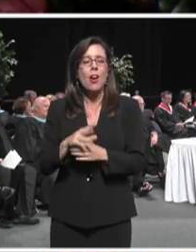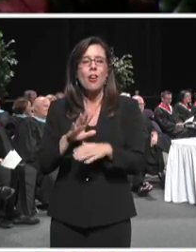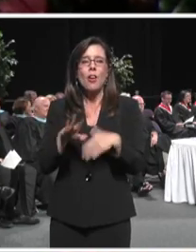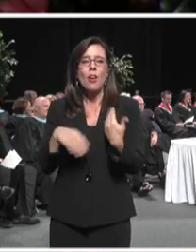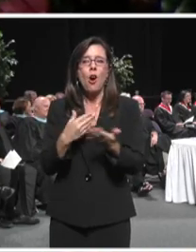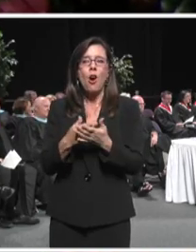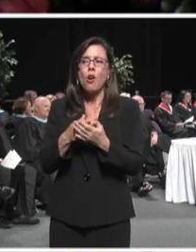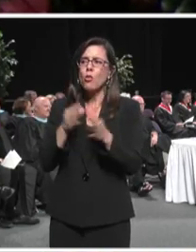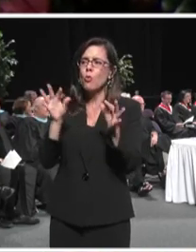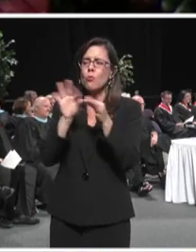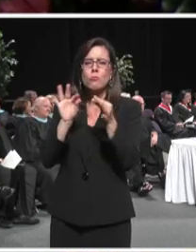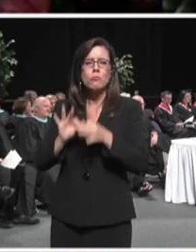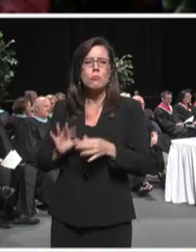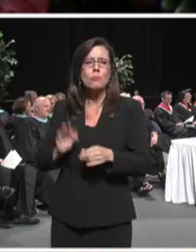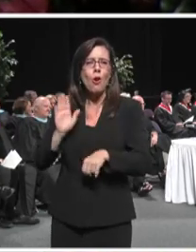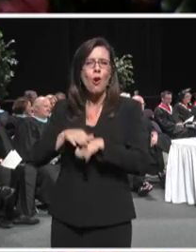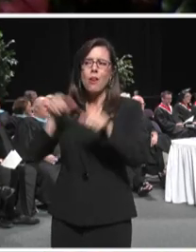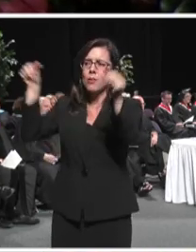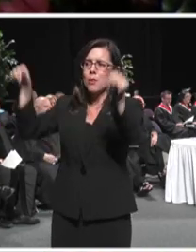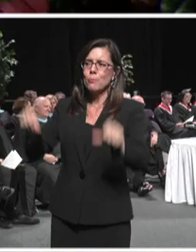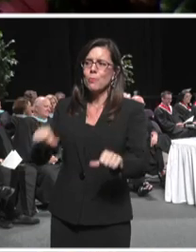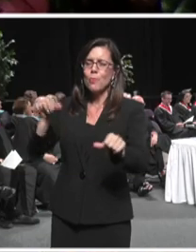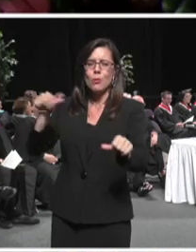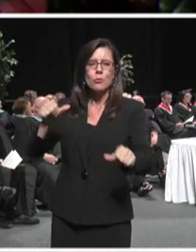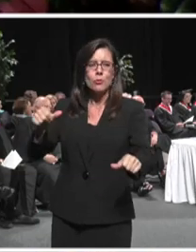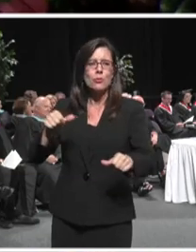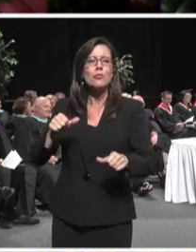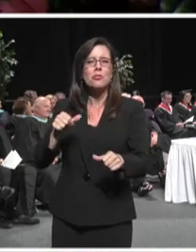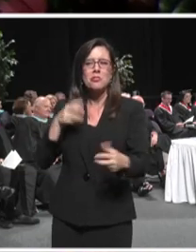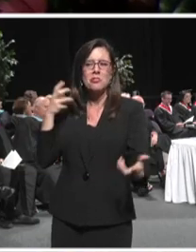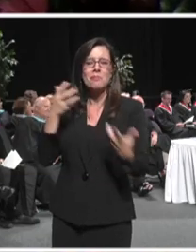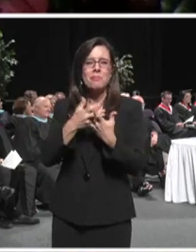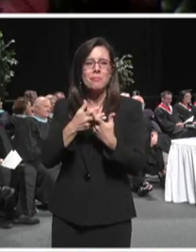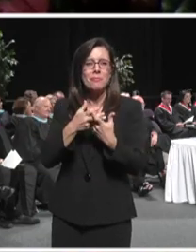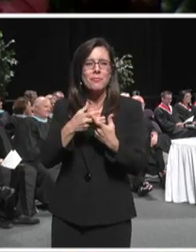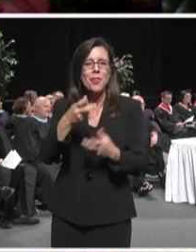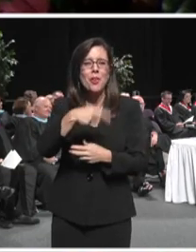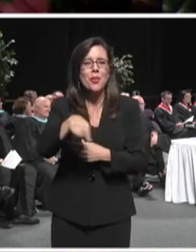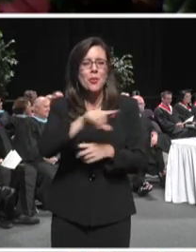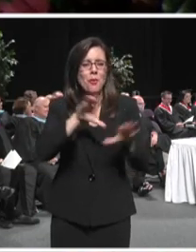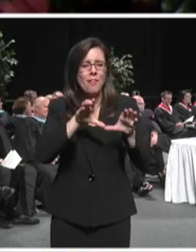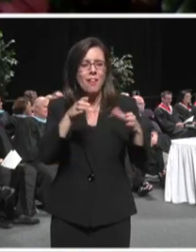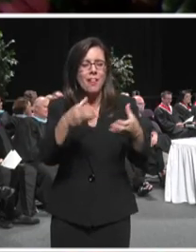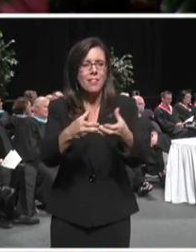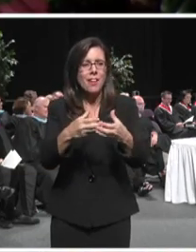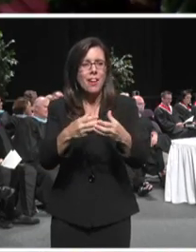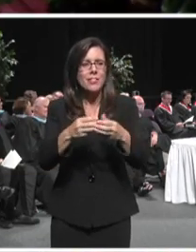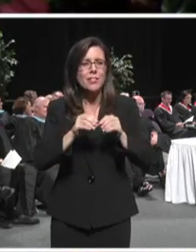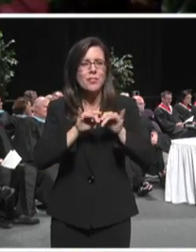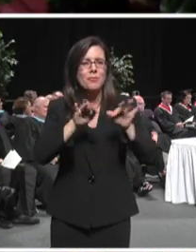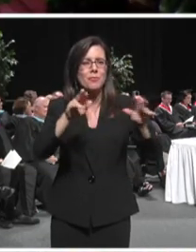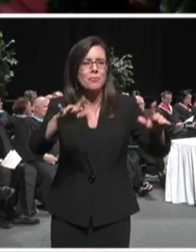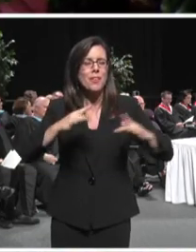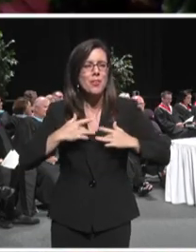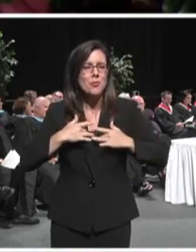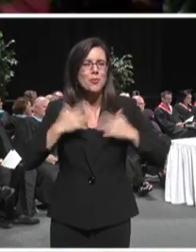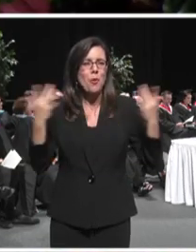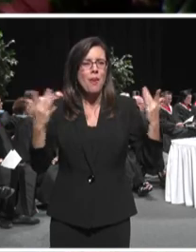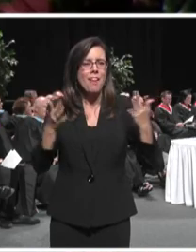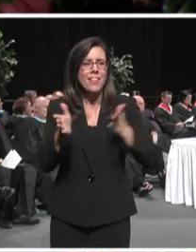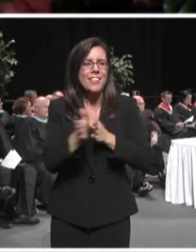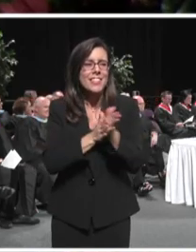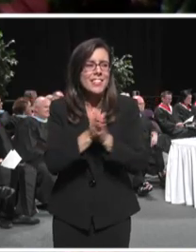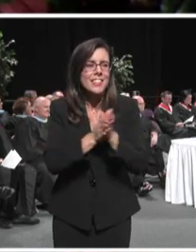this poster are so appropriate because you have been a class that radiates joy,